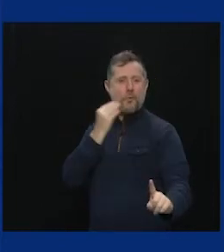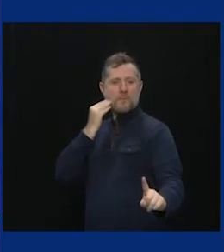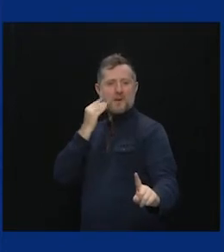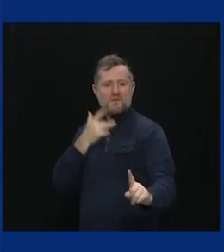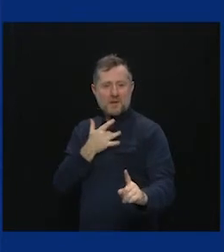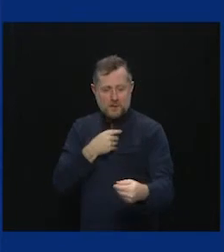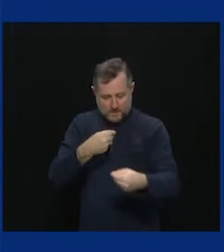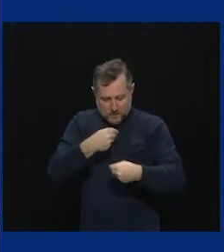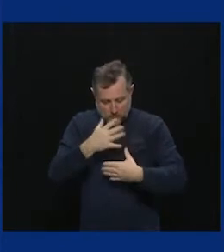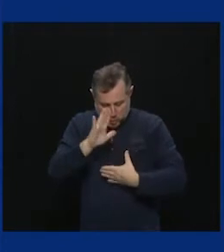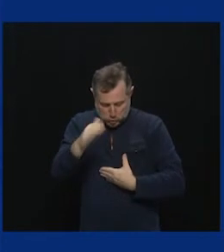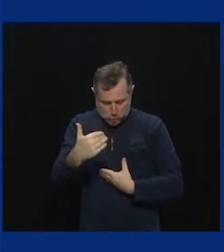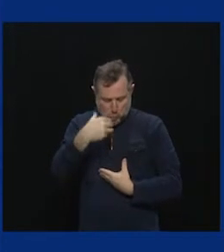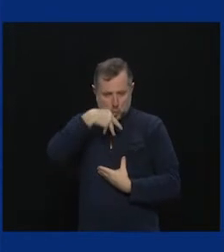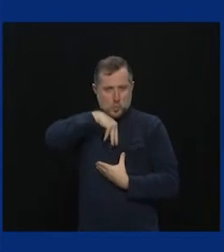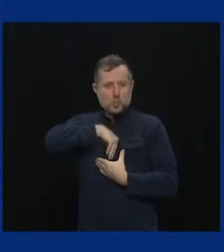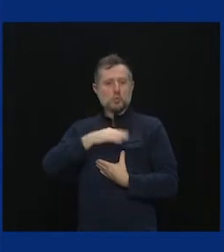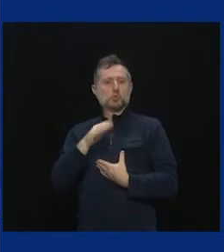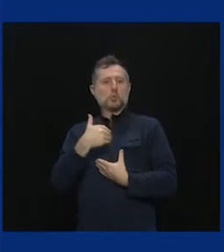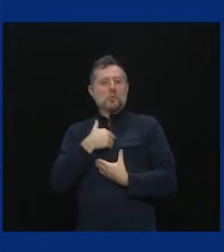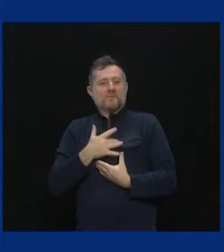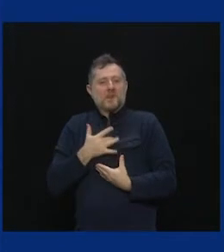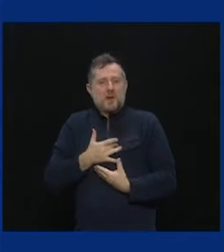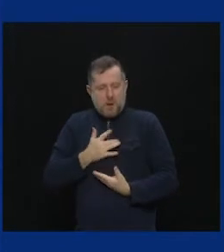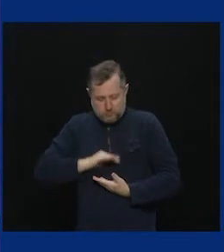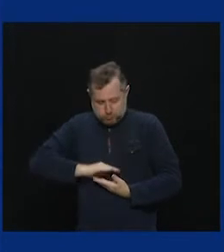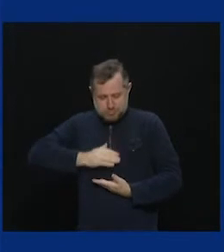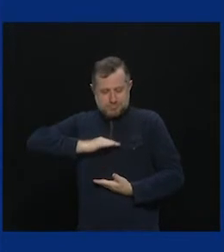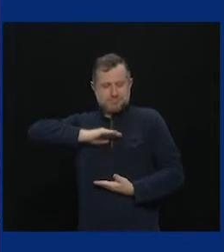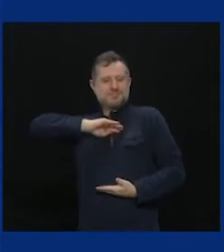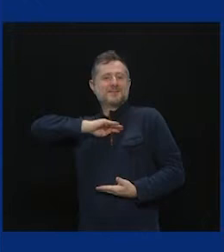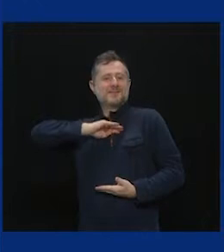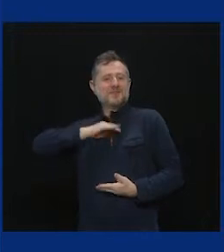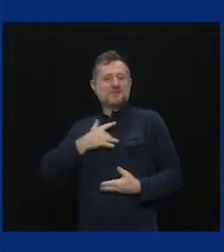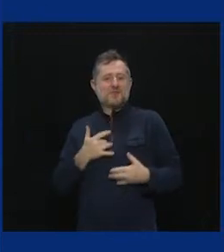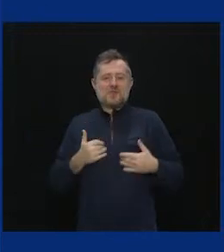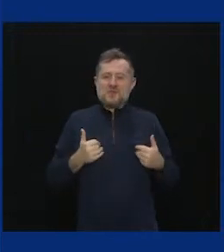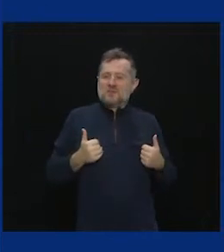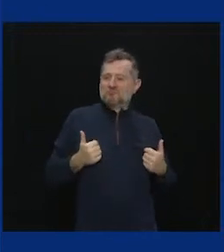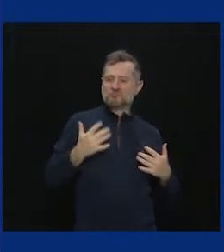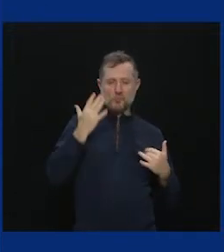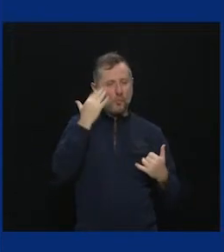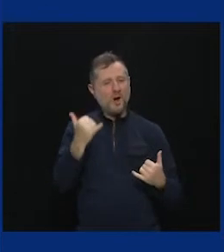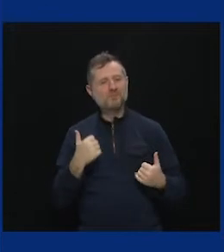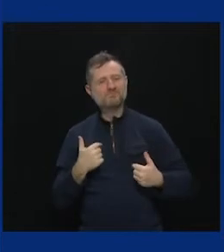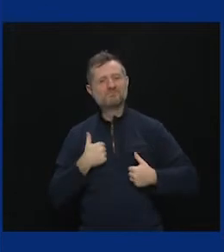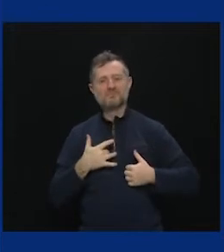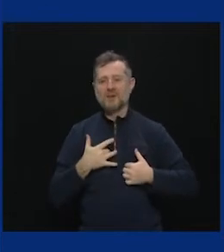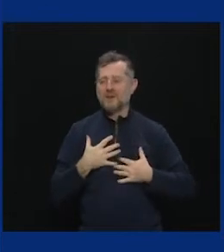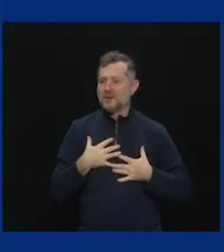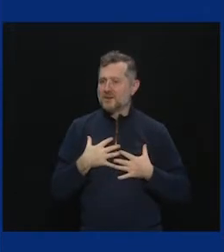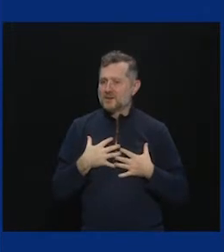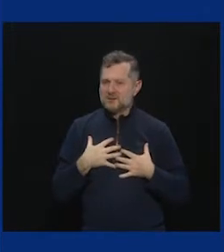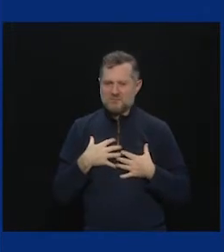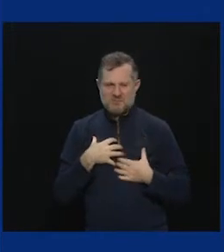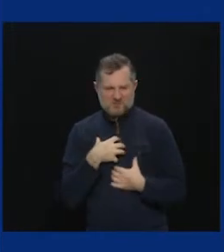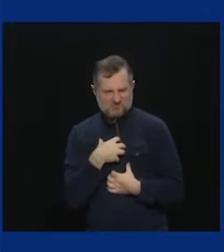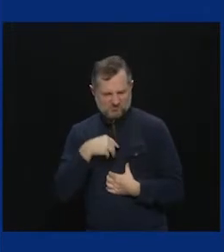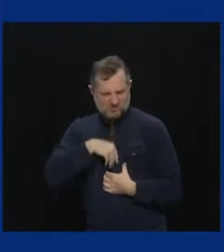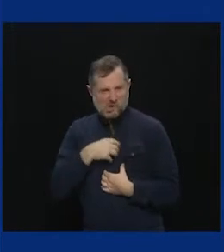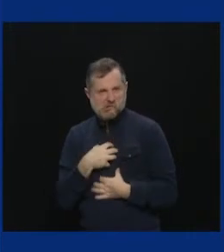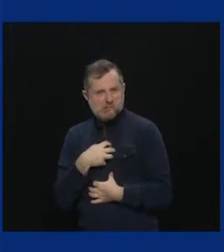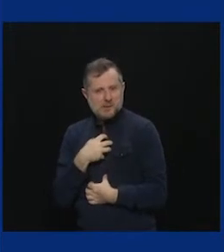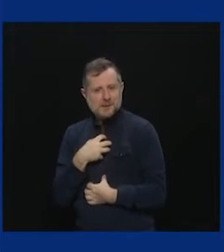enriched. And that's why we felt we were hungry and starving during this pandemic. Our souls were not enriched by